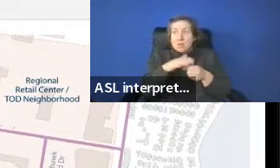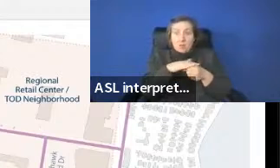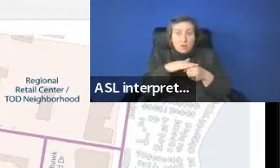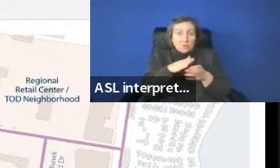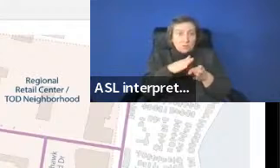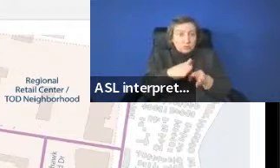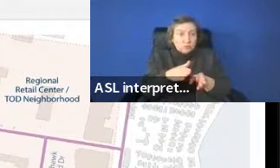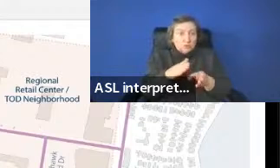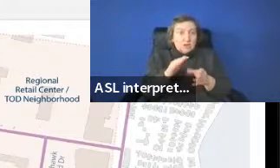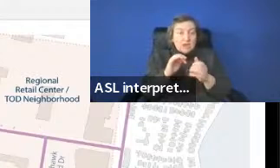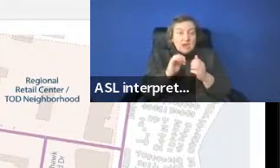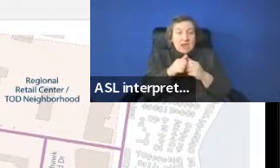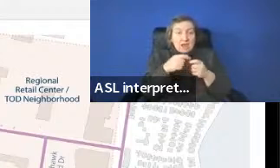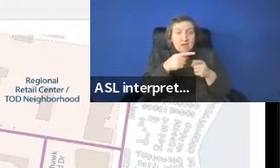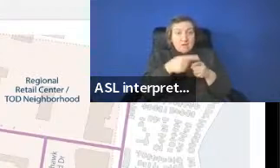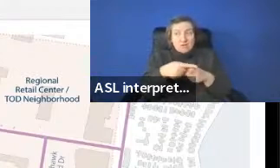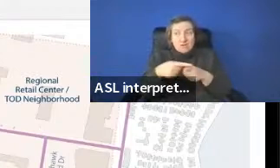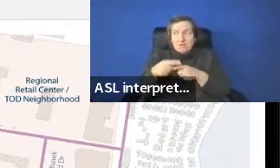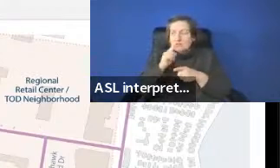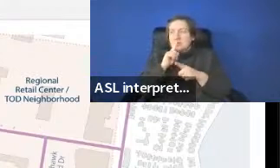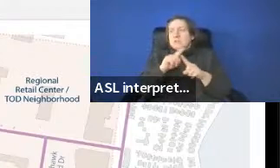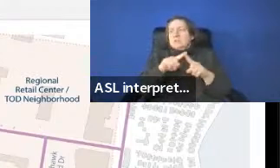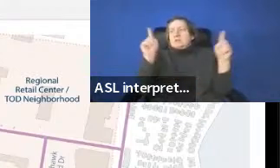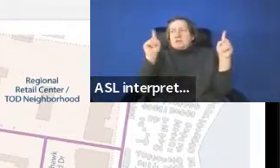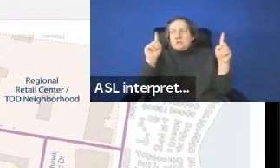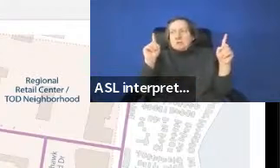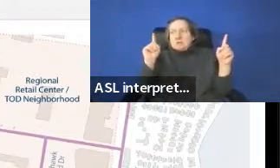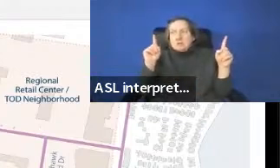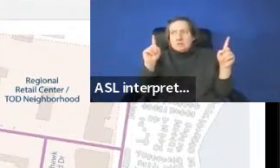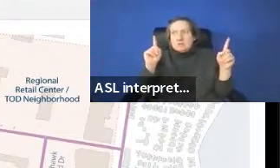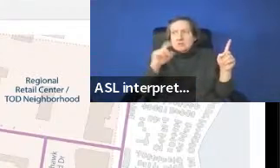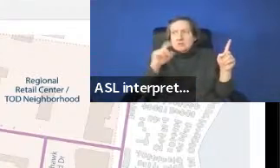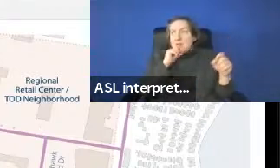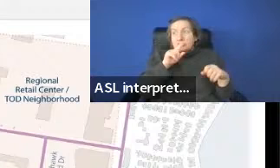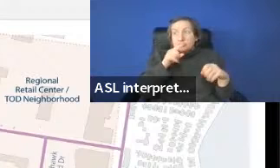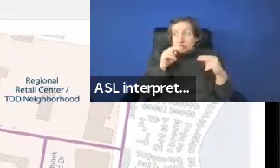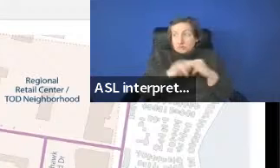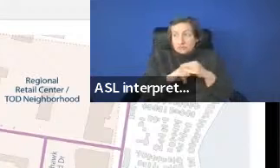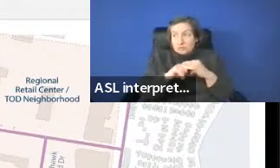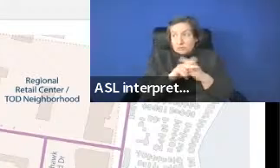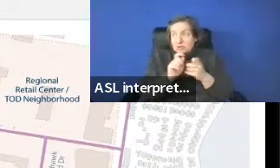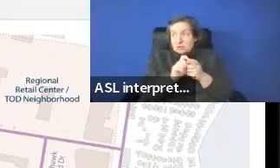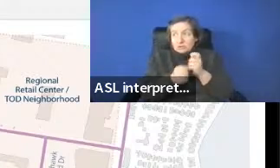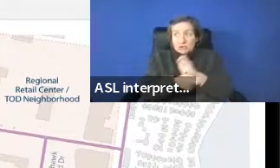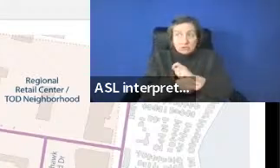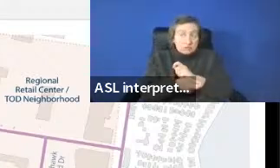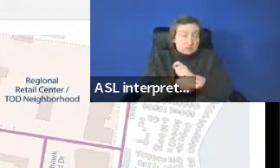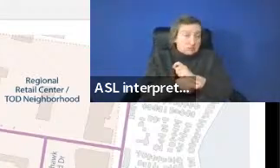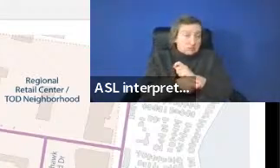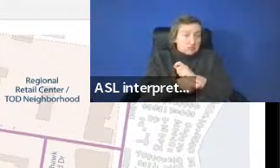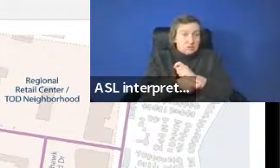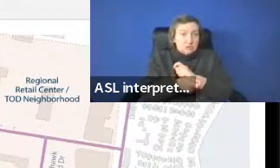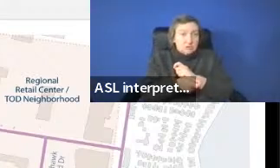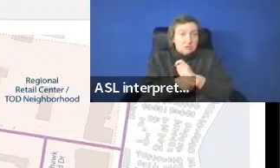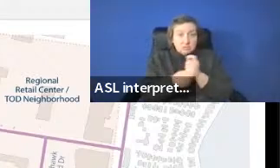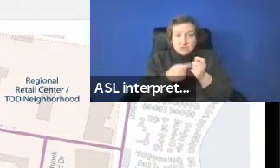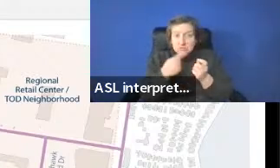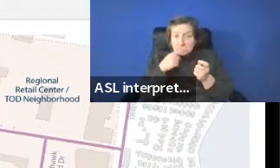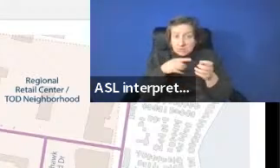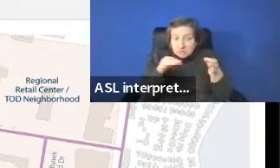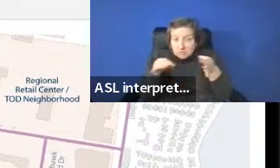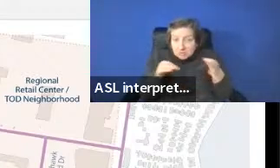arterials are is really, really different besides the freeway changes. Just if you can speak to that.